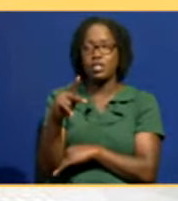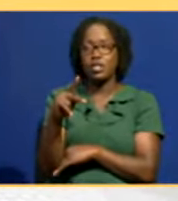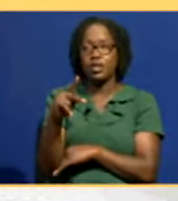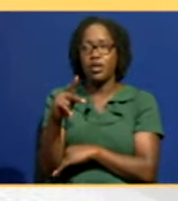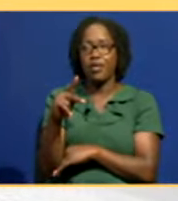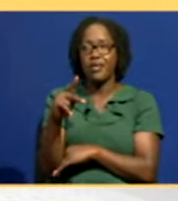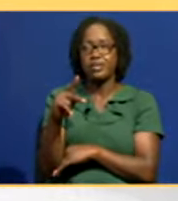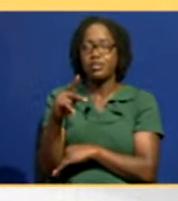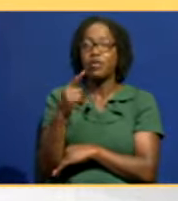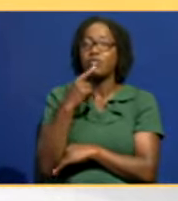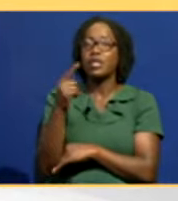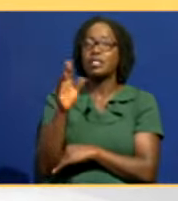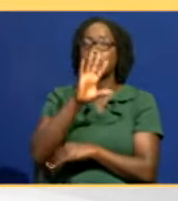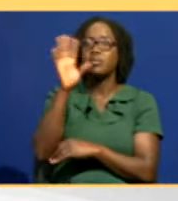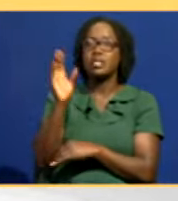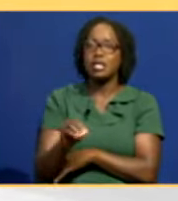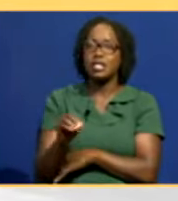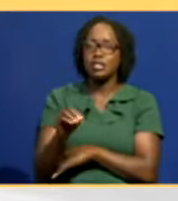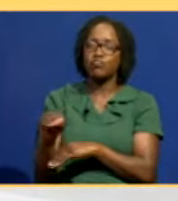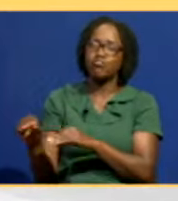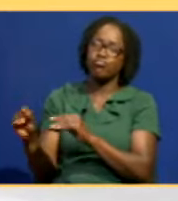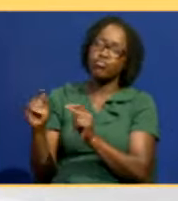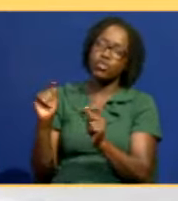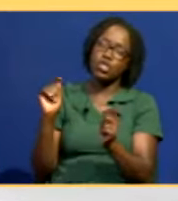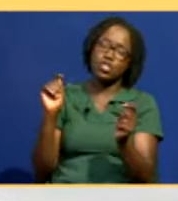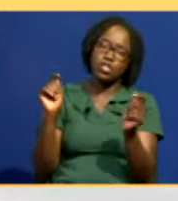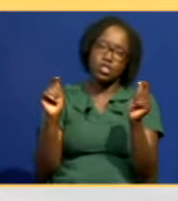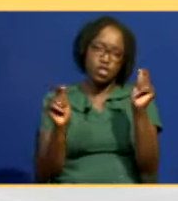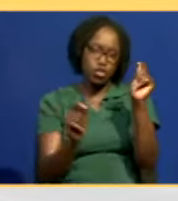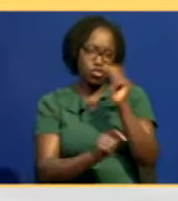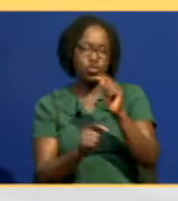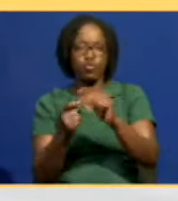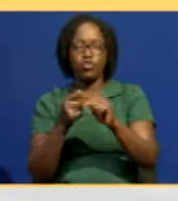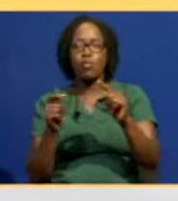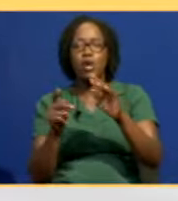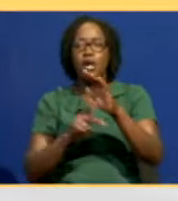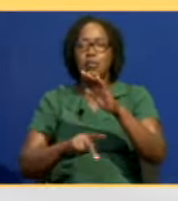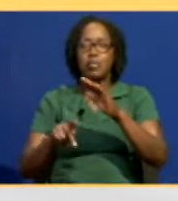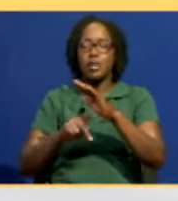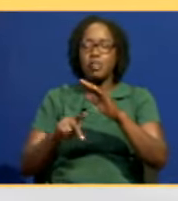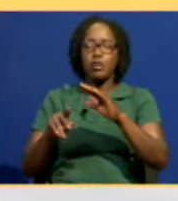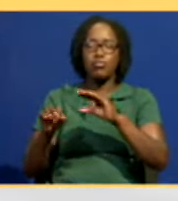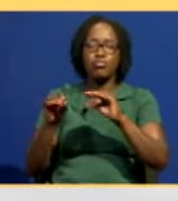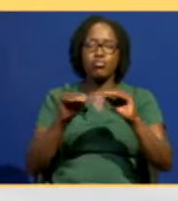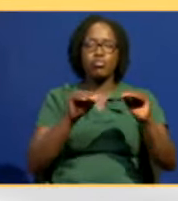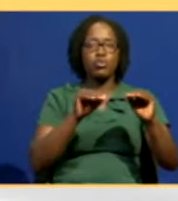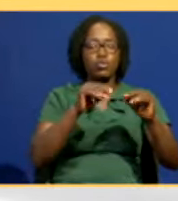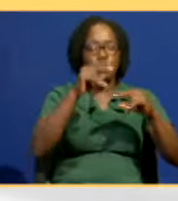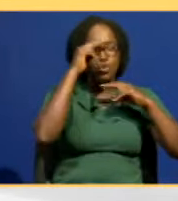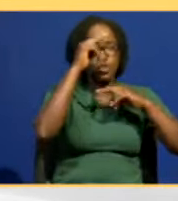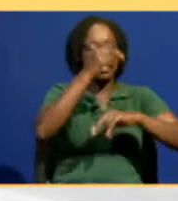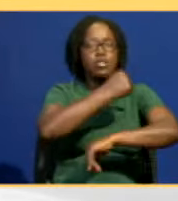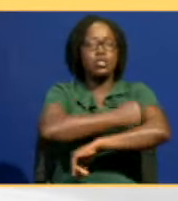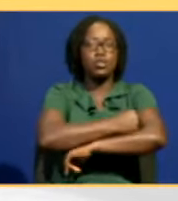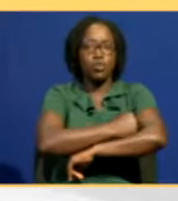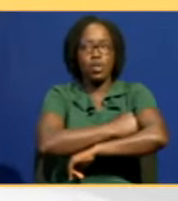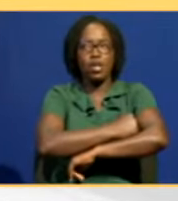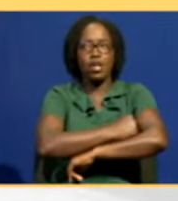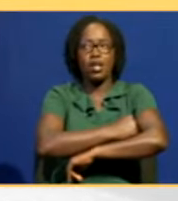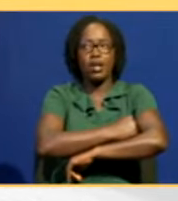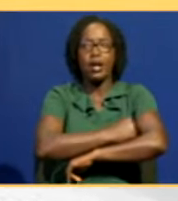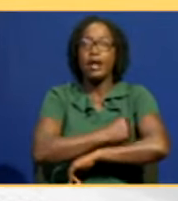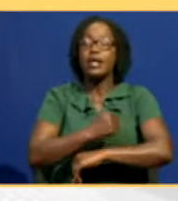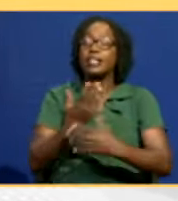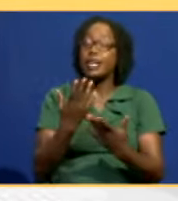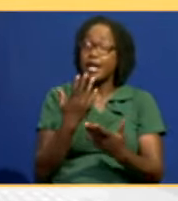at least 100% transition from primary level to high school. We wish to note that